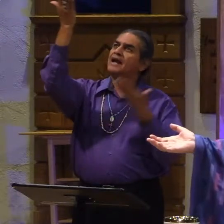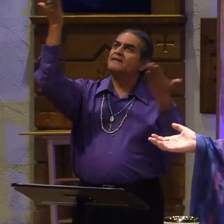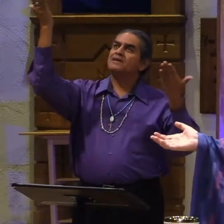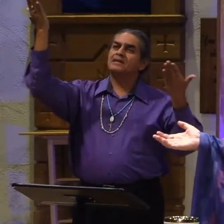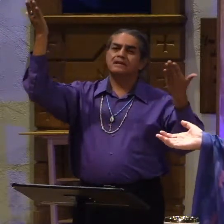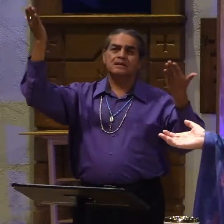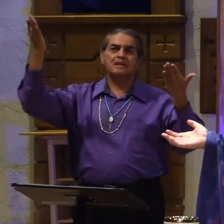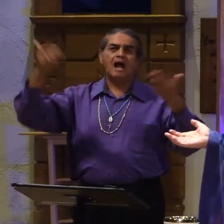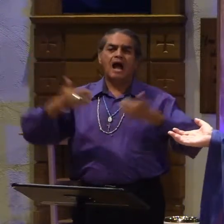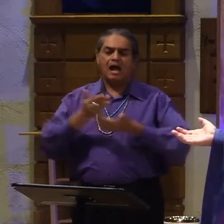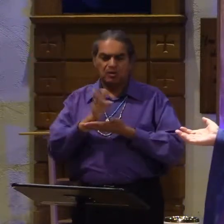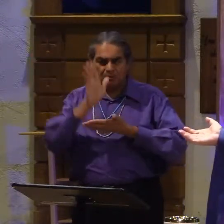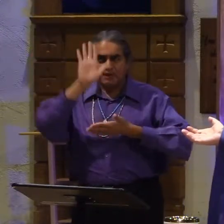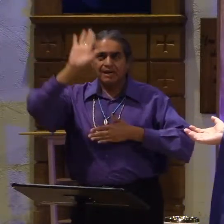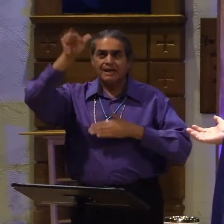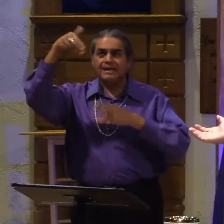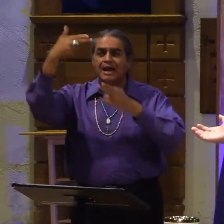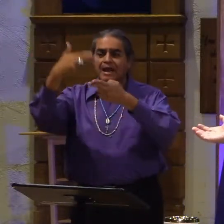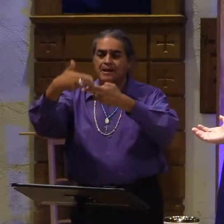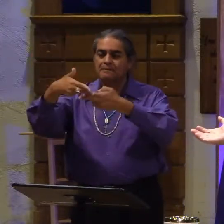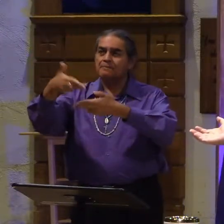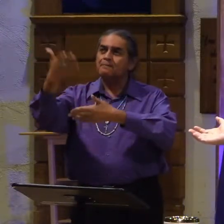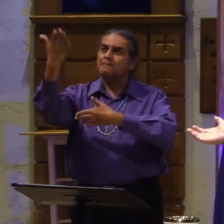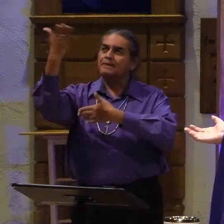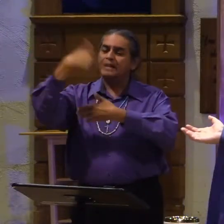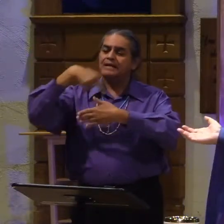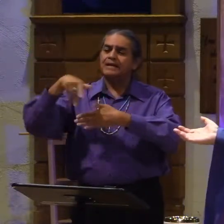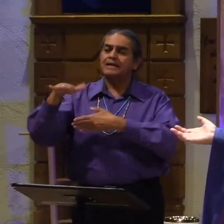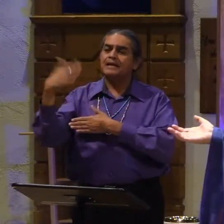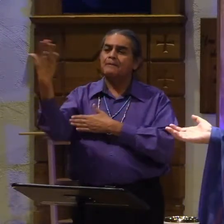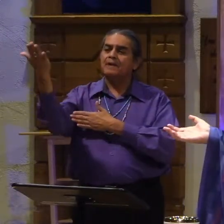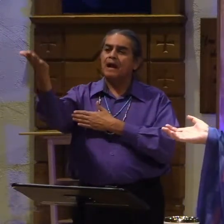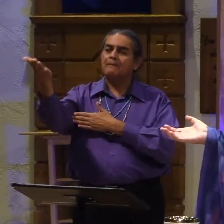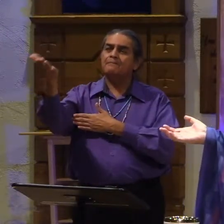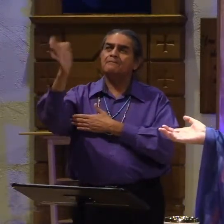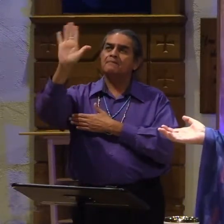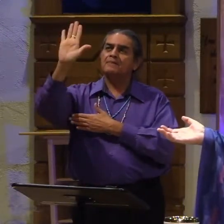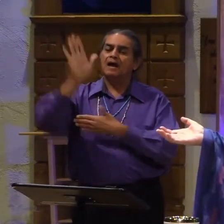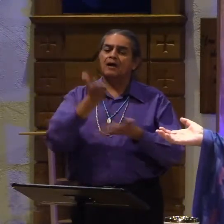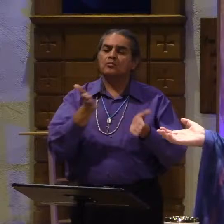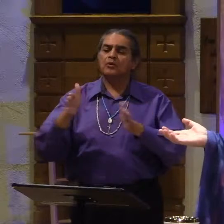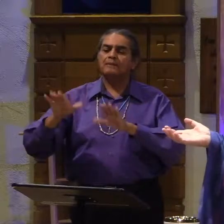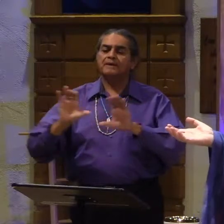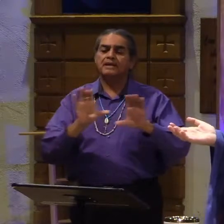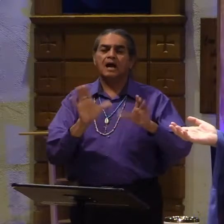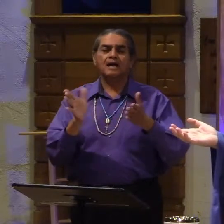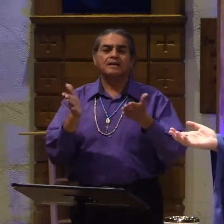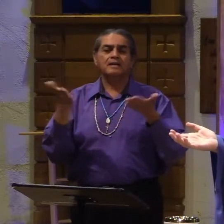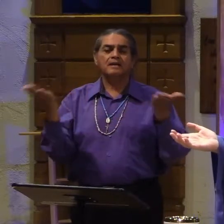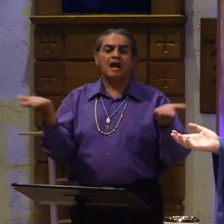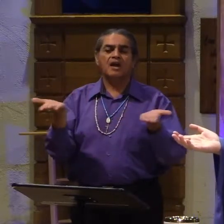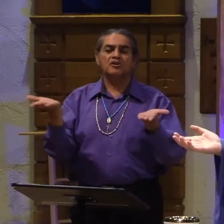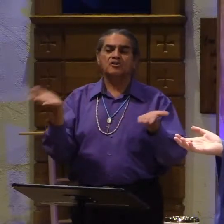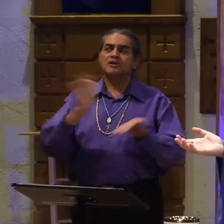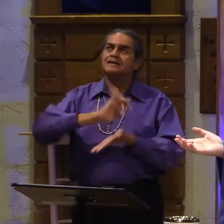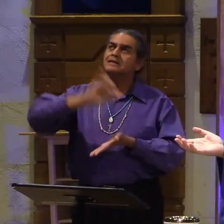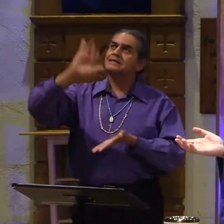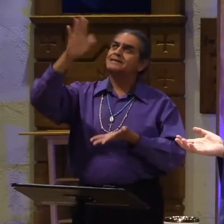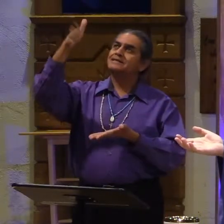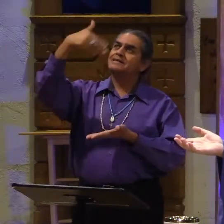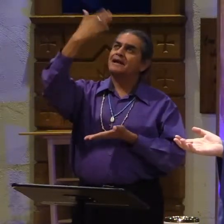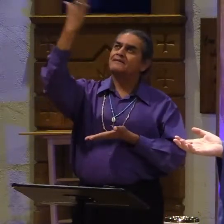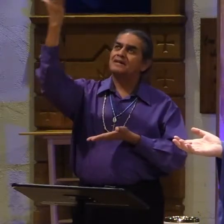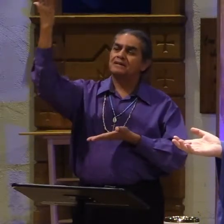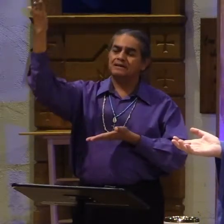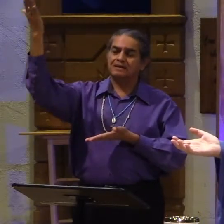in heaven, hallowed be thy name. Thy kingdom come, thy will be done, on earth as it